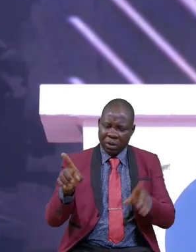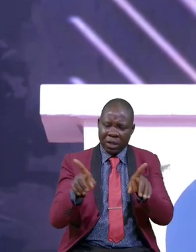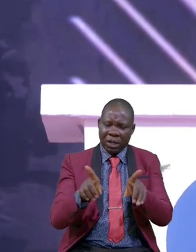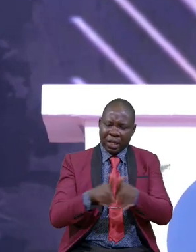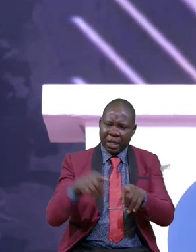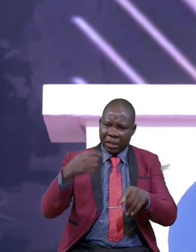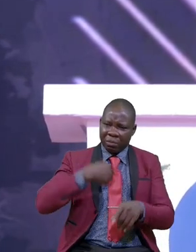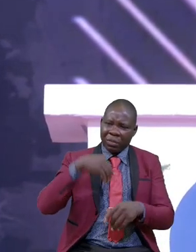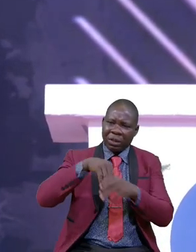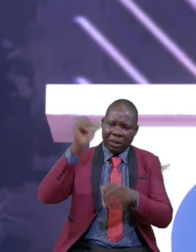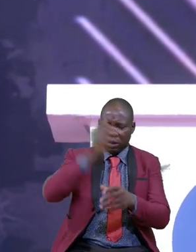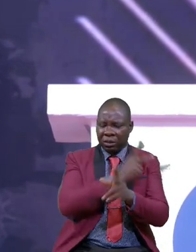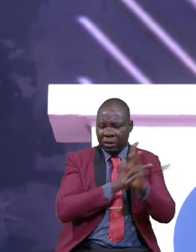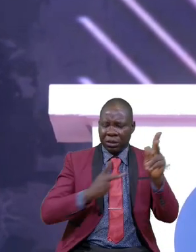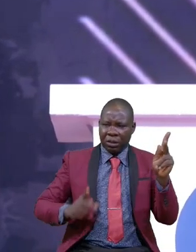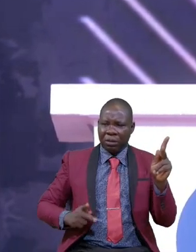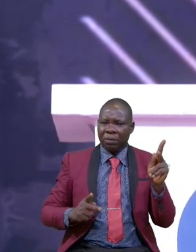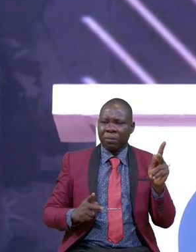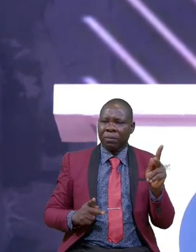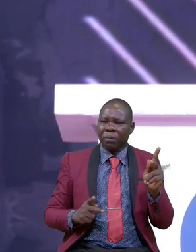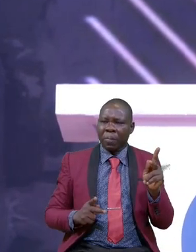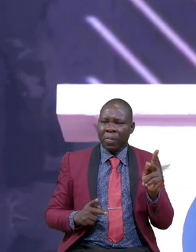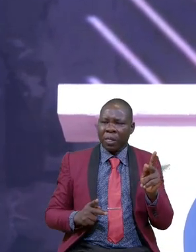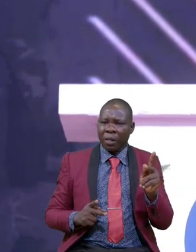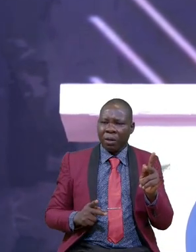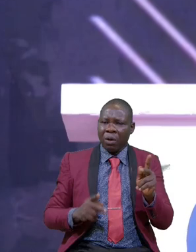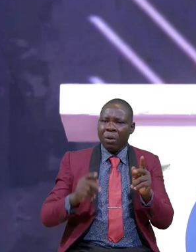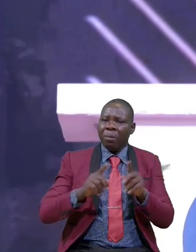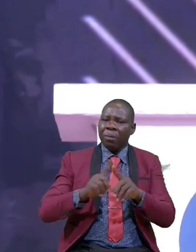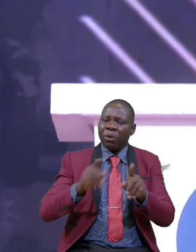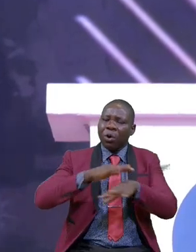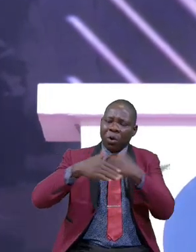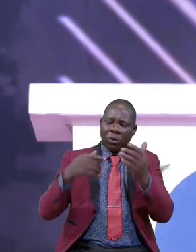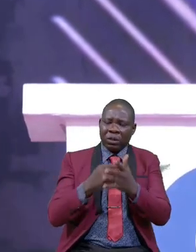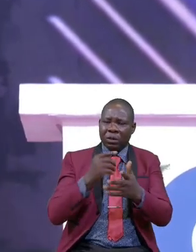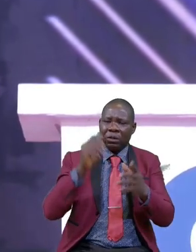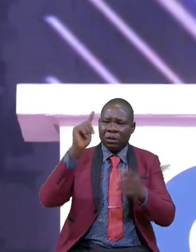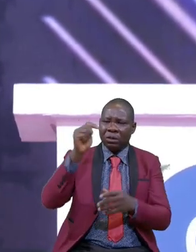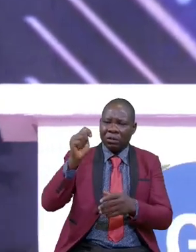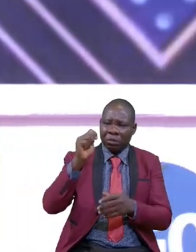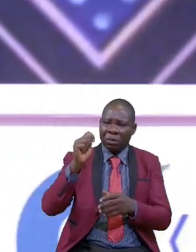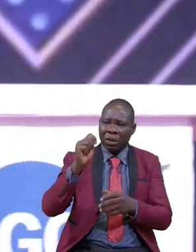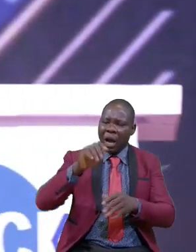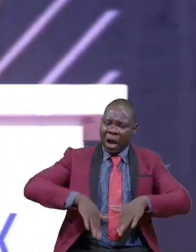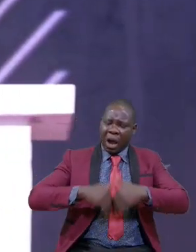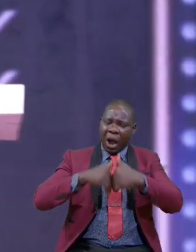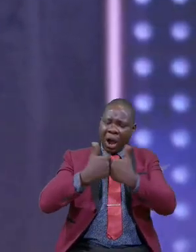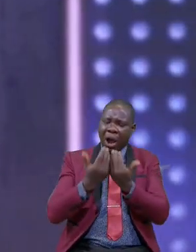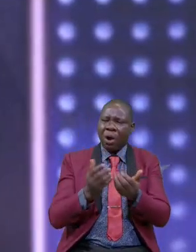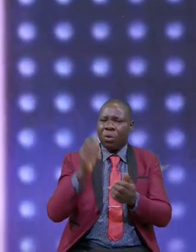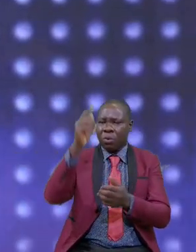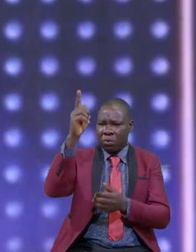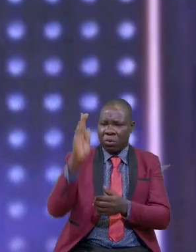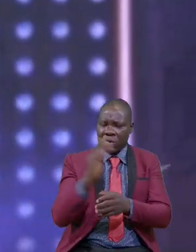the testimony of God saving after sauvé, all après, that he had tout done. Ce qu'il avait and fait, he says, not